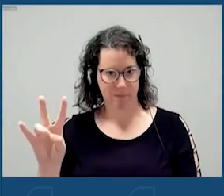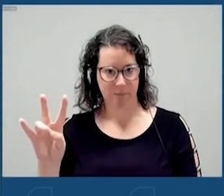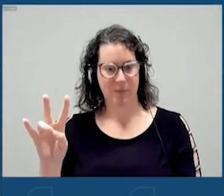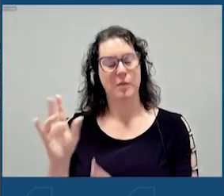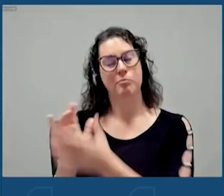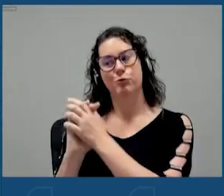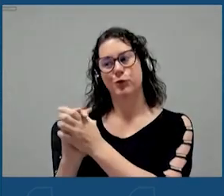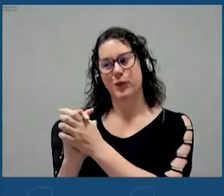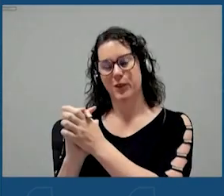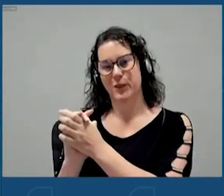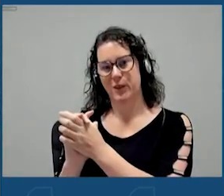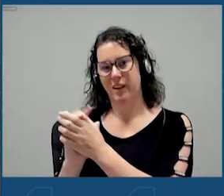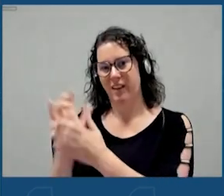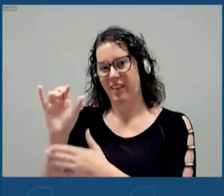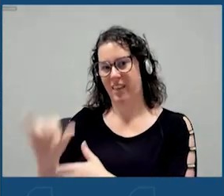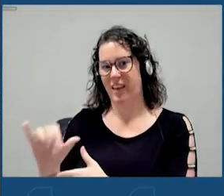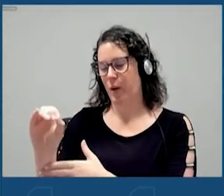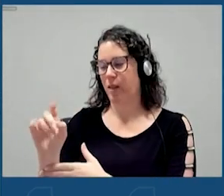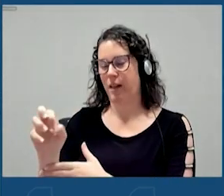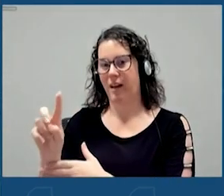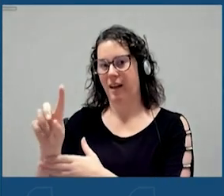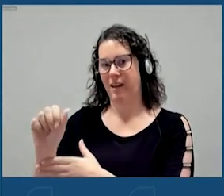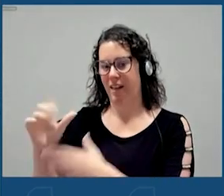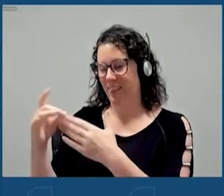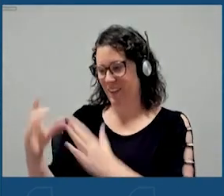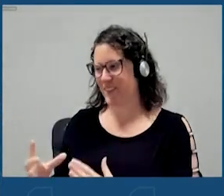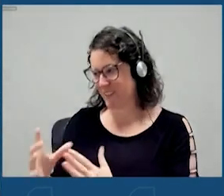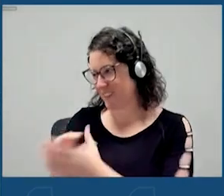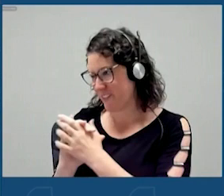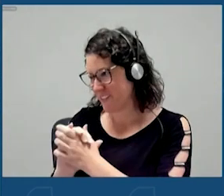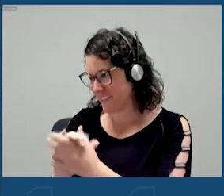congratulate the Kaleida leaders that are here today. Thank you.